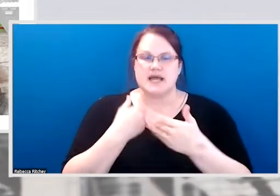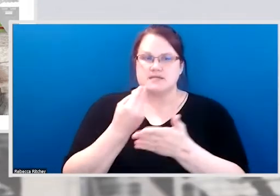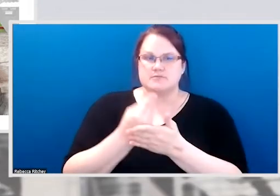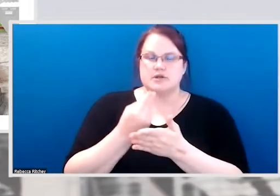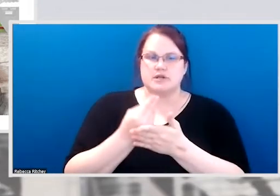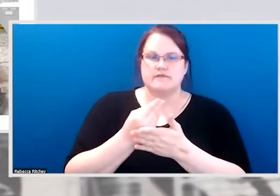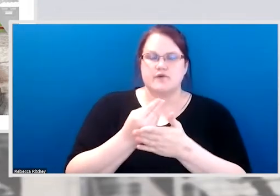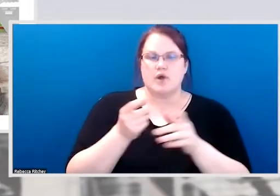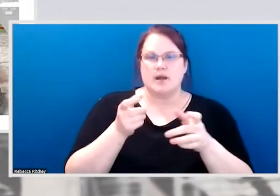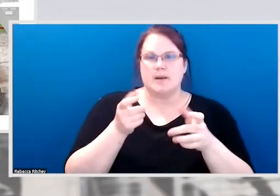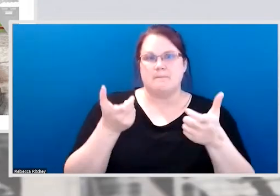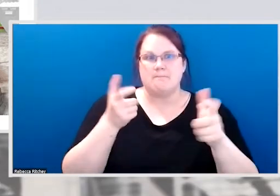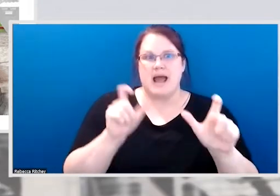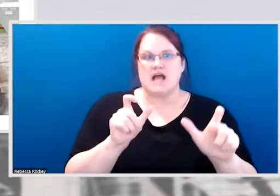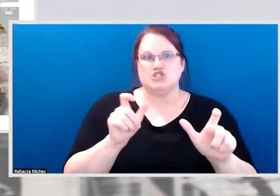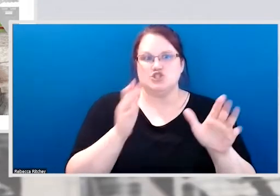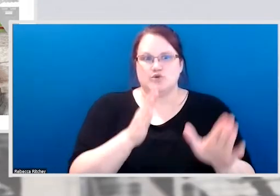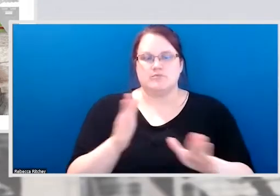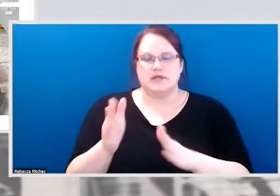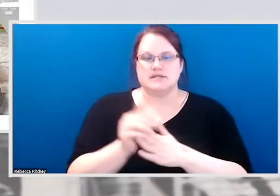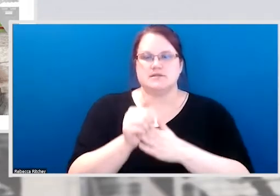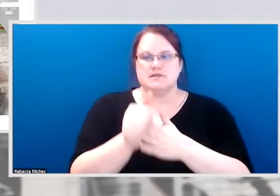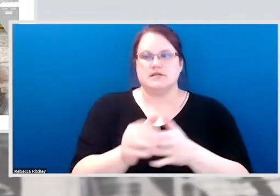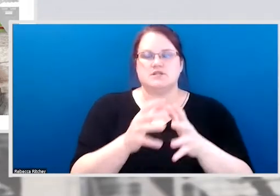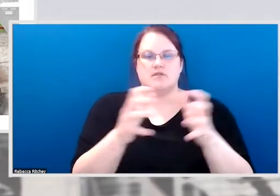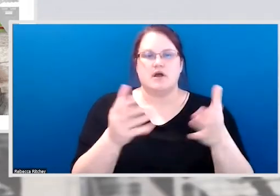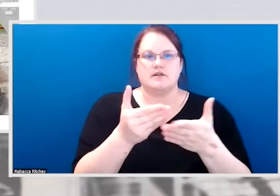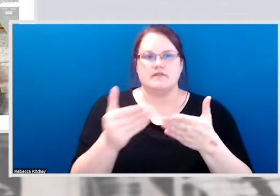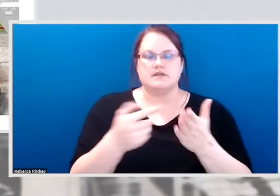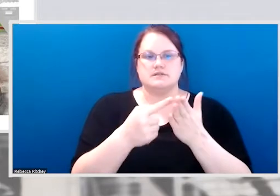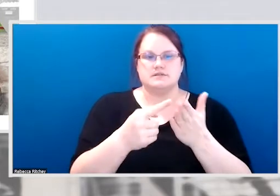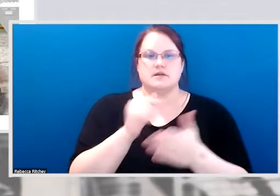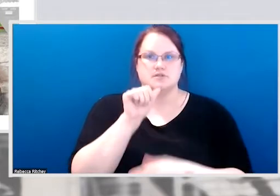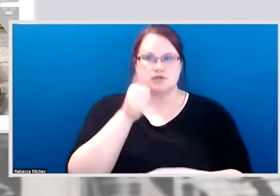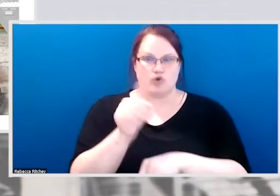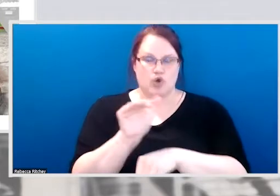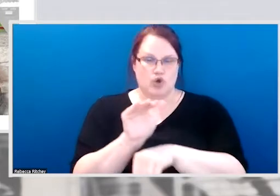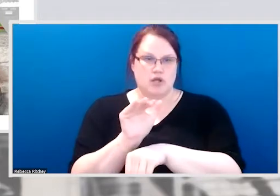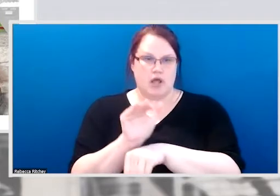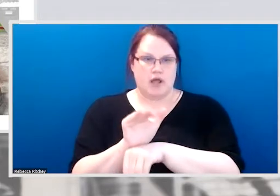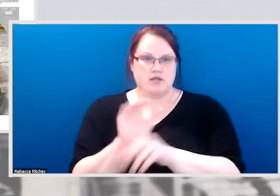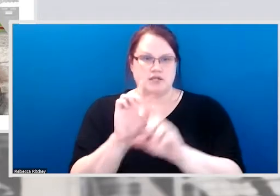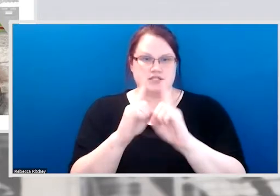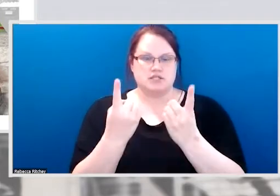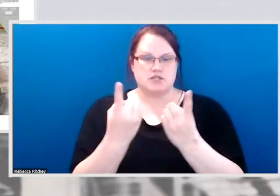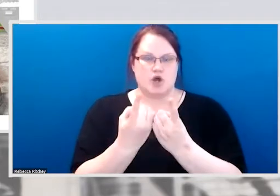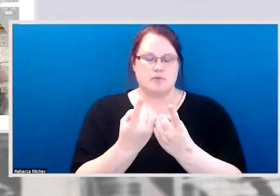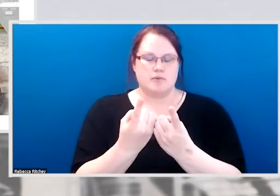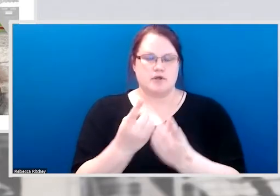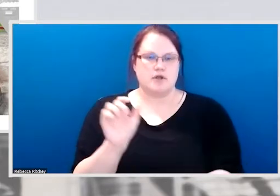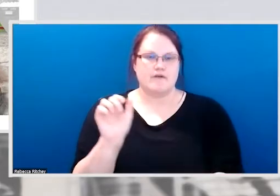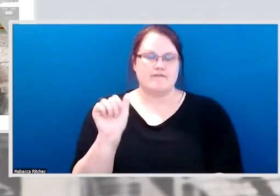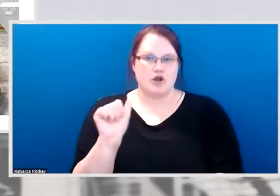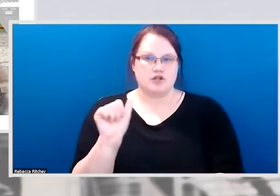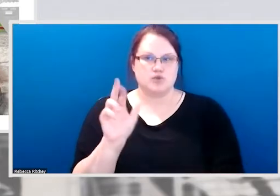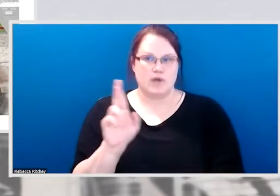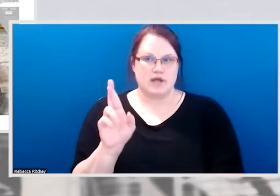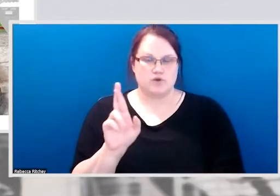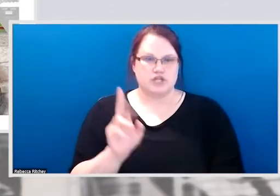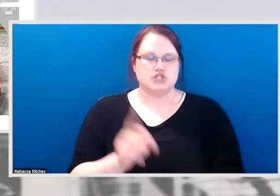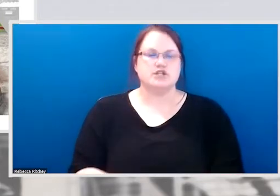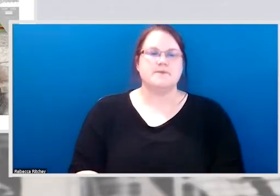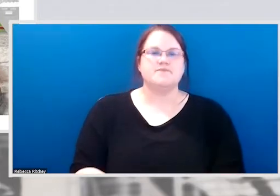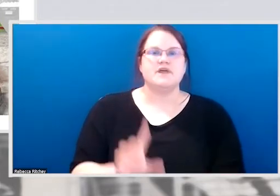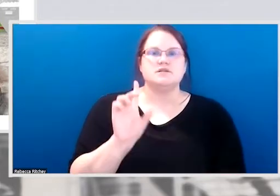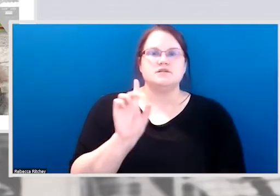plans then leads into a lot of the things that will be discussed tomorrow night by the Department of Parks and Recreation, City Parks, and by our